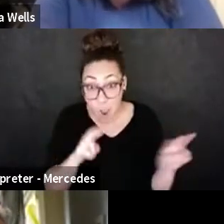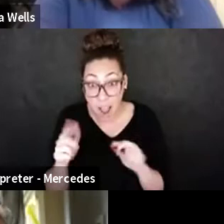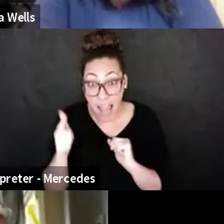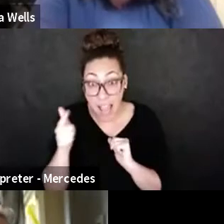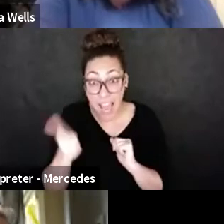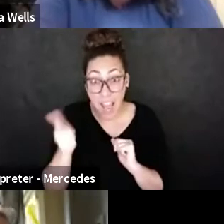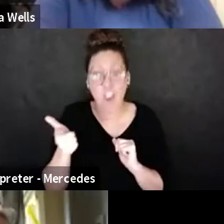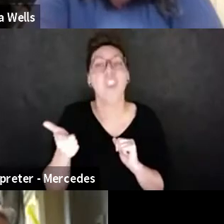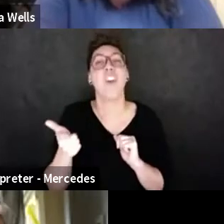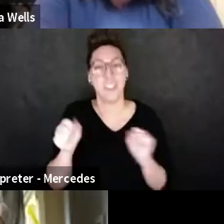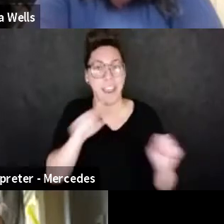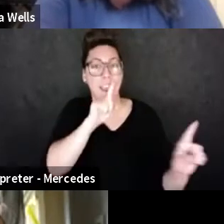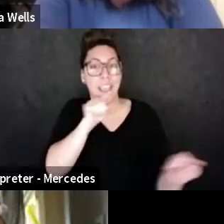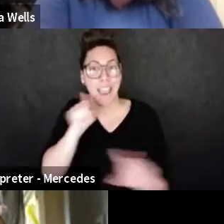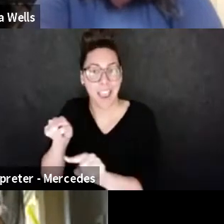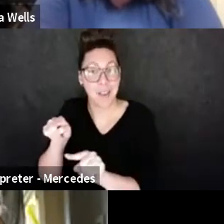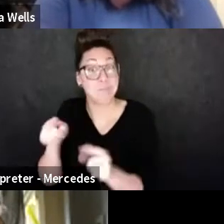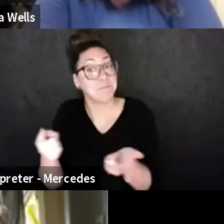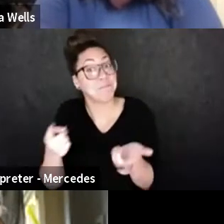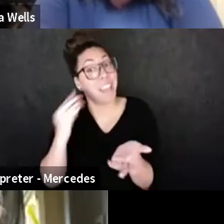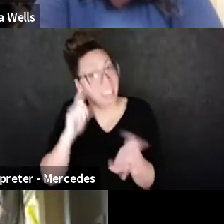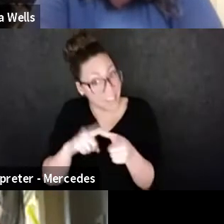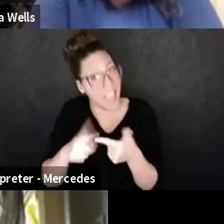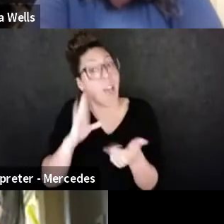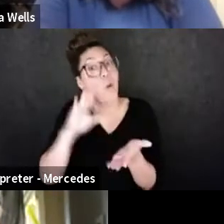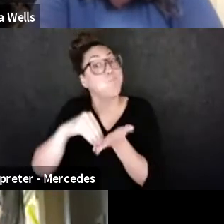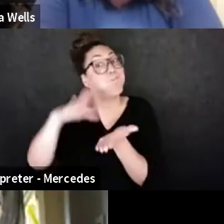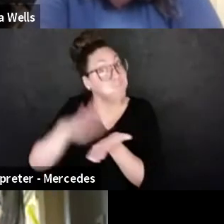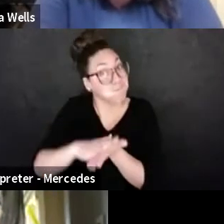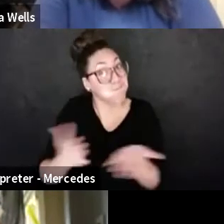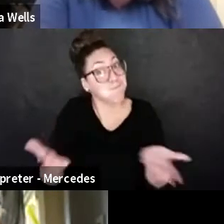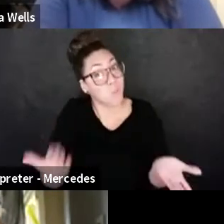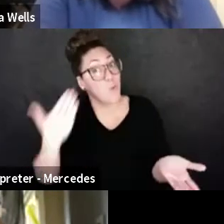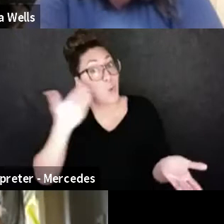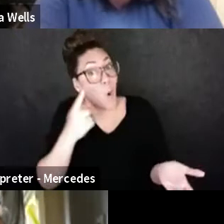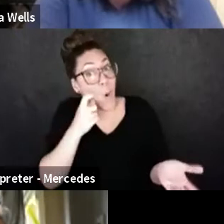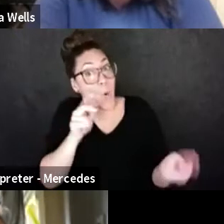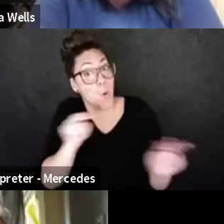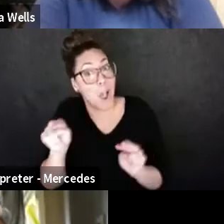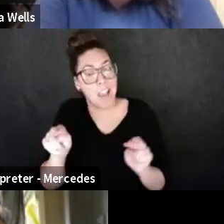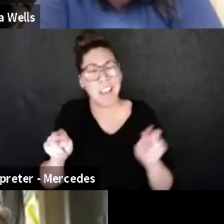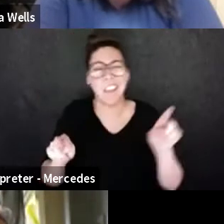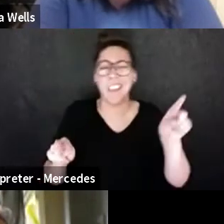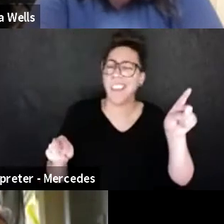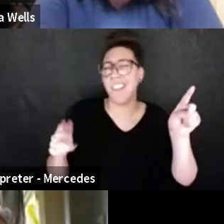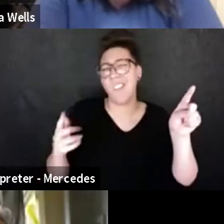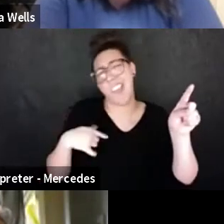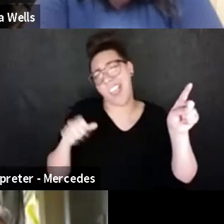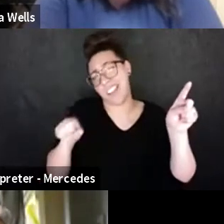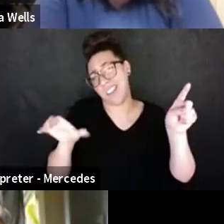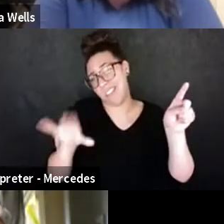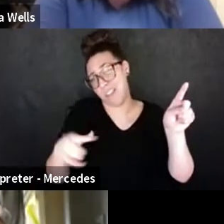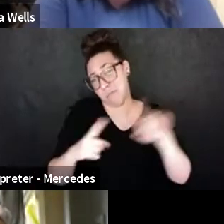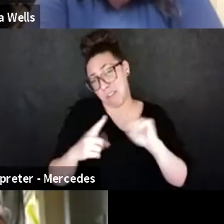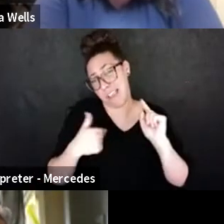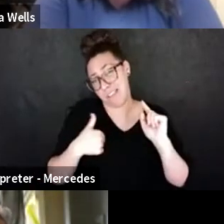those questions and be documented. Well, Right? I can do that, but I've had a couple of bad experiences